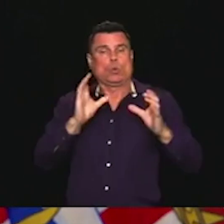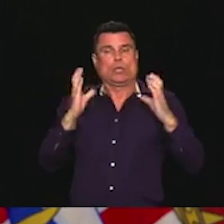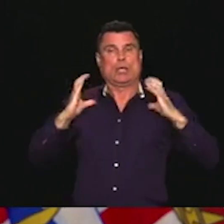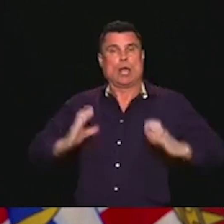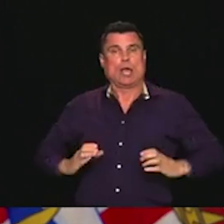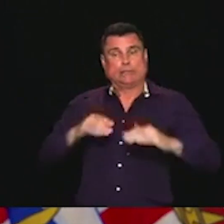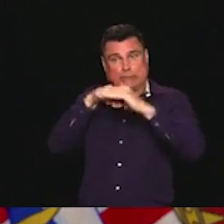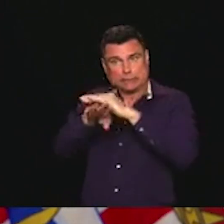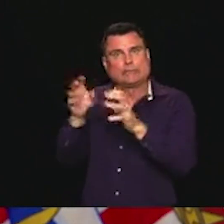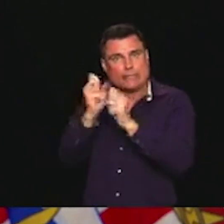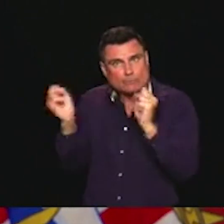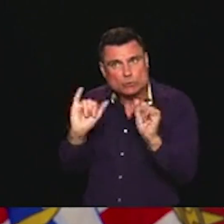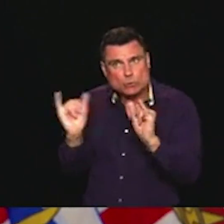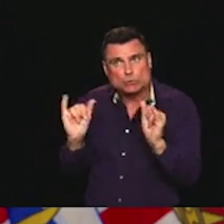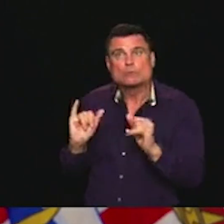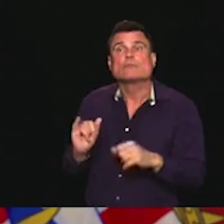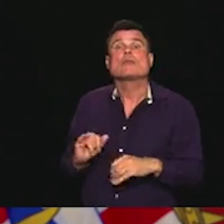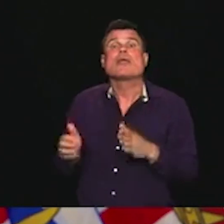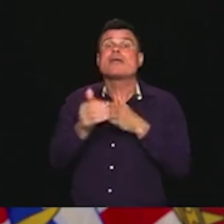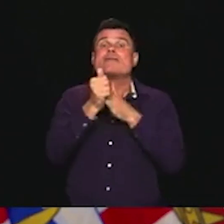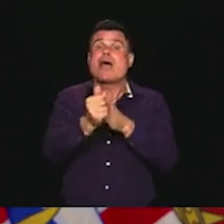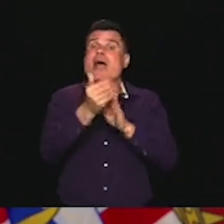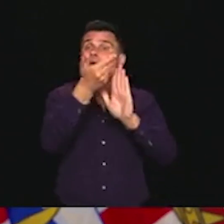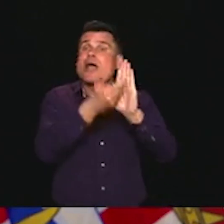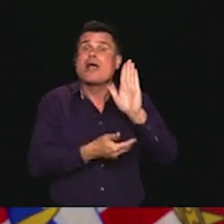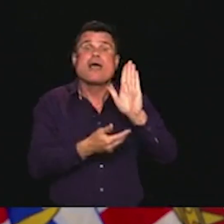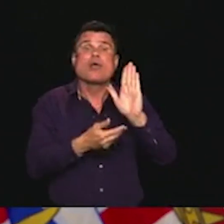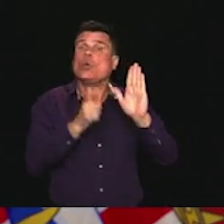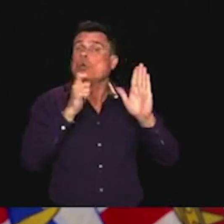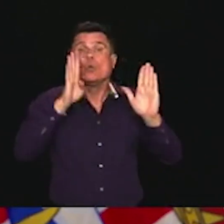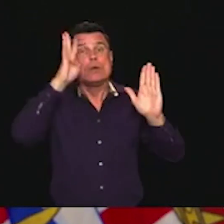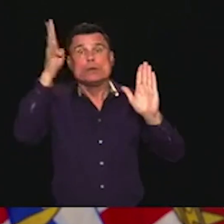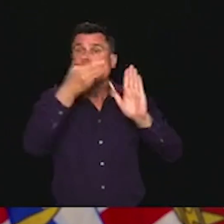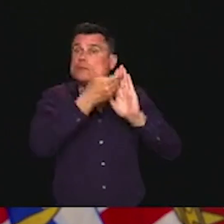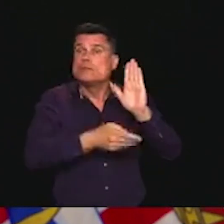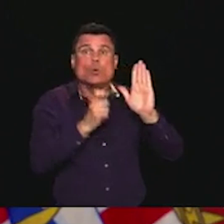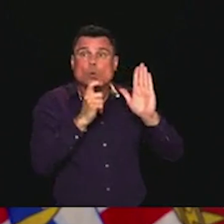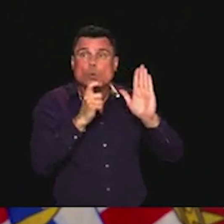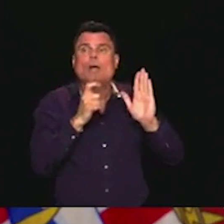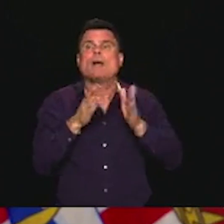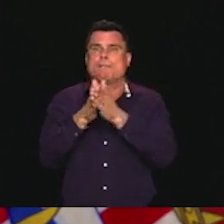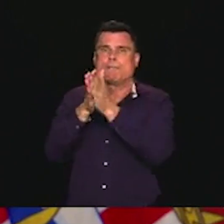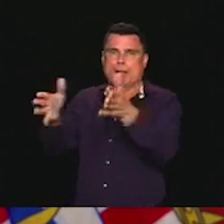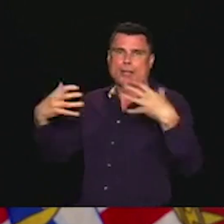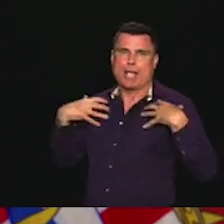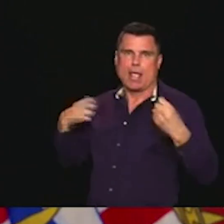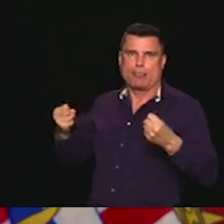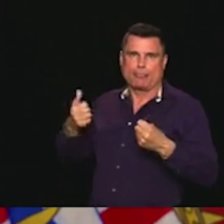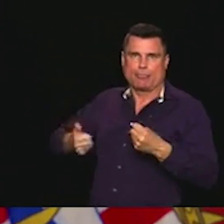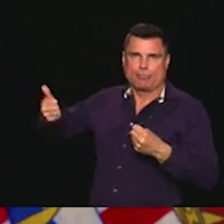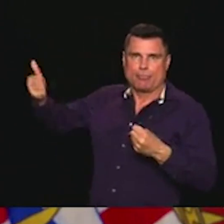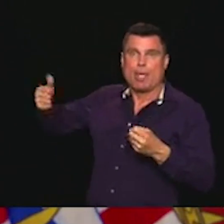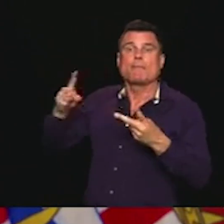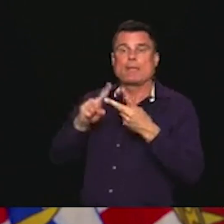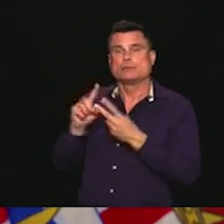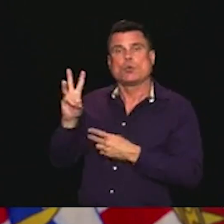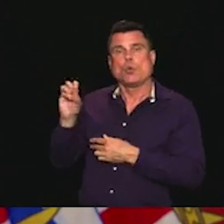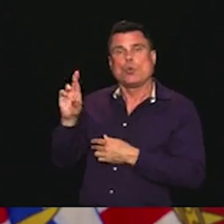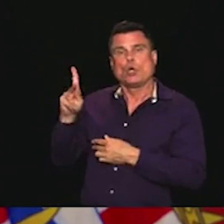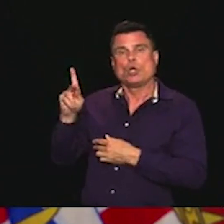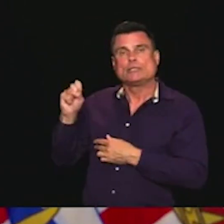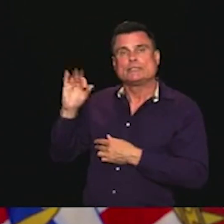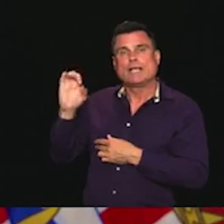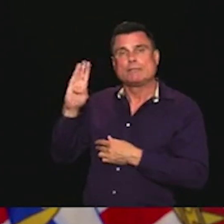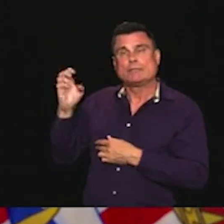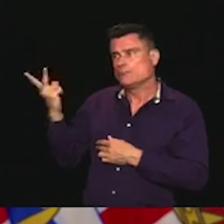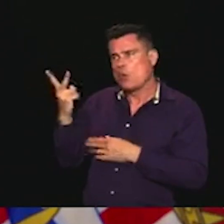and WorkSafe BC, and WorkSafe BC has been taking the lead on the interaction with the different sectors of industry to